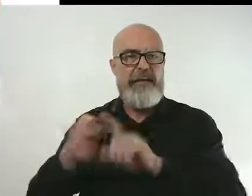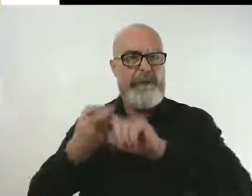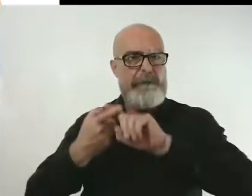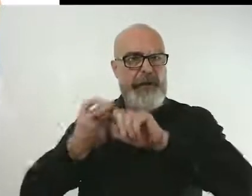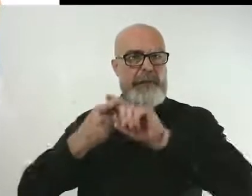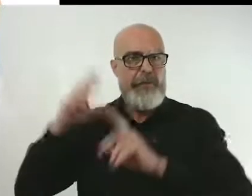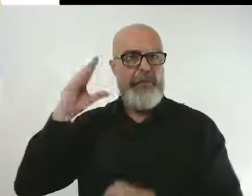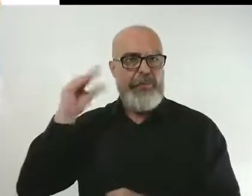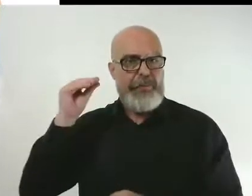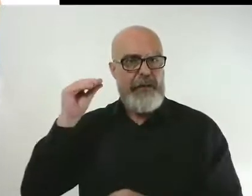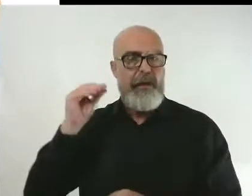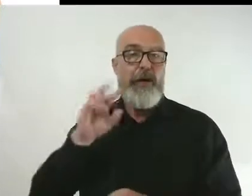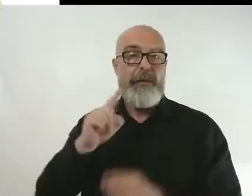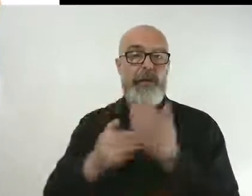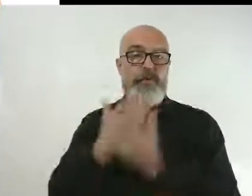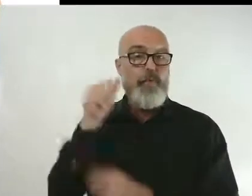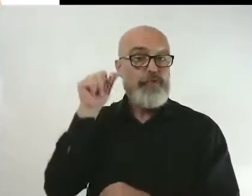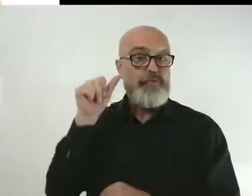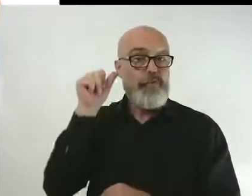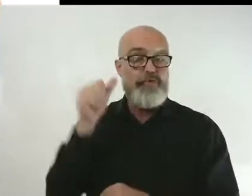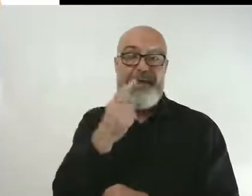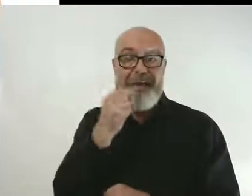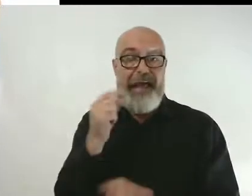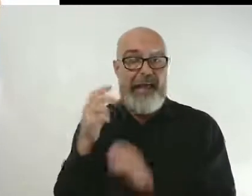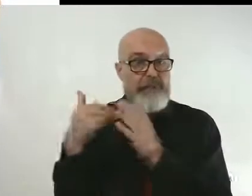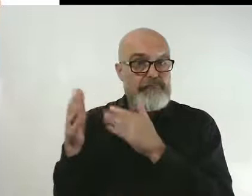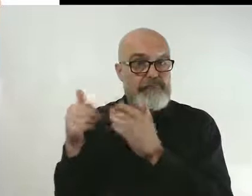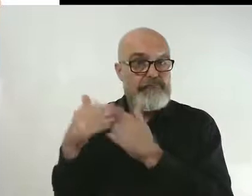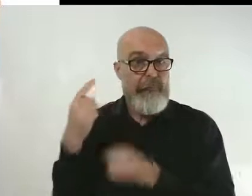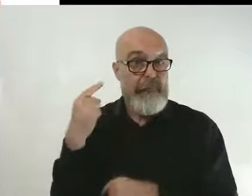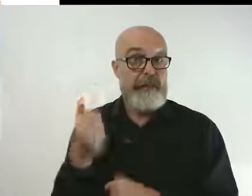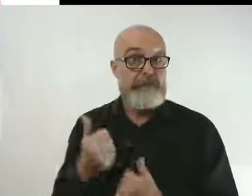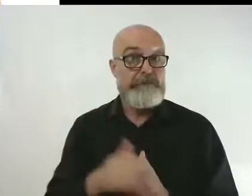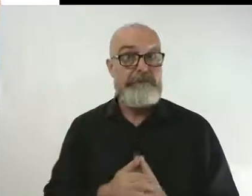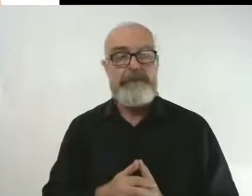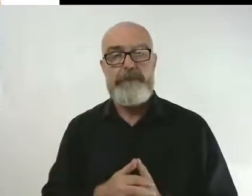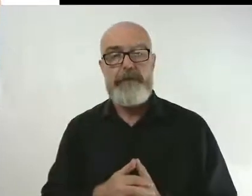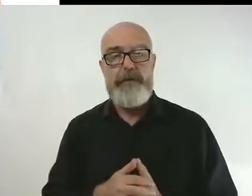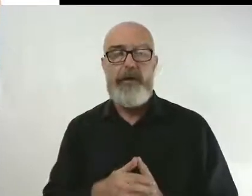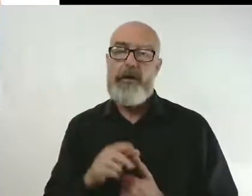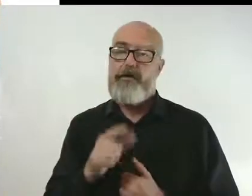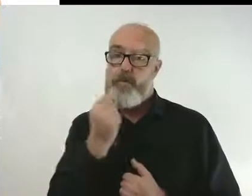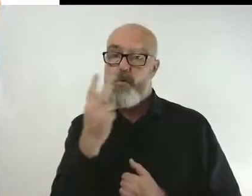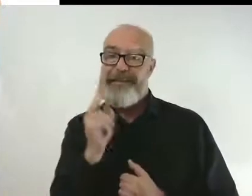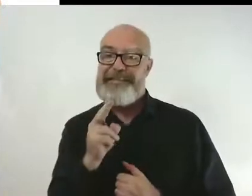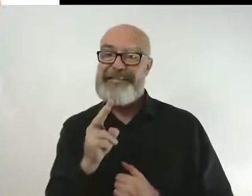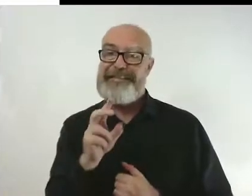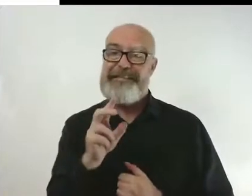loss, and neither surgery nor a hearing aid can help correct this type of hearing loss.